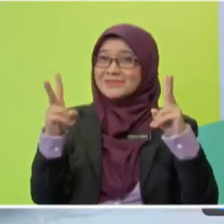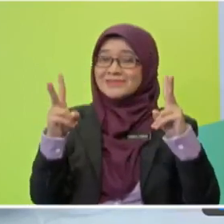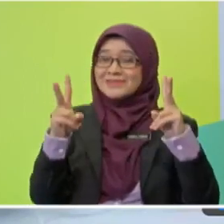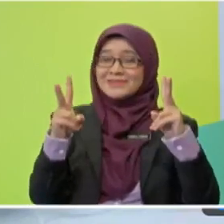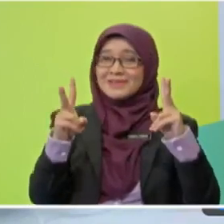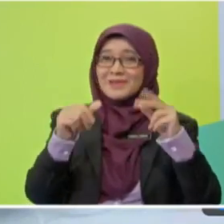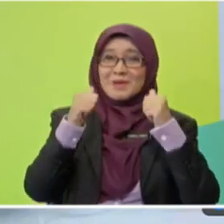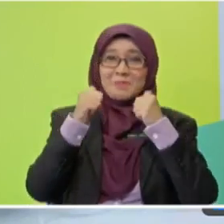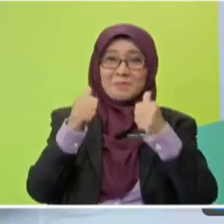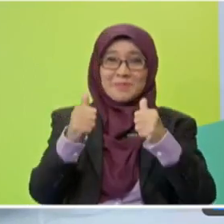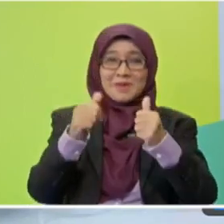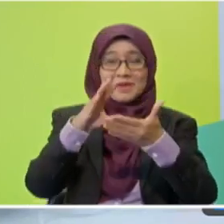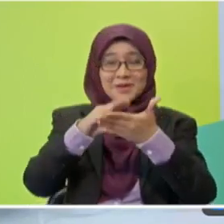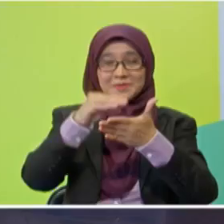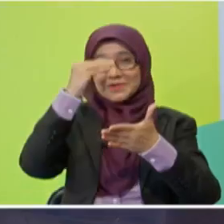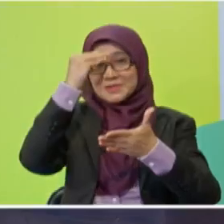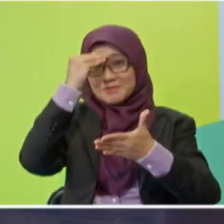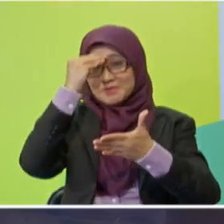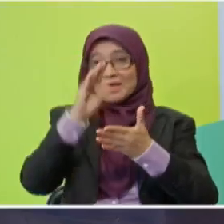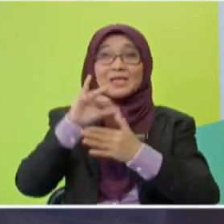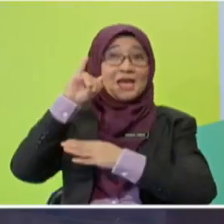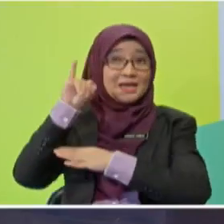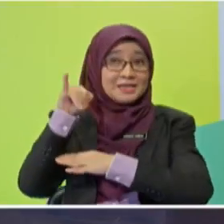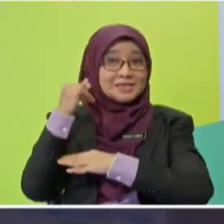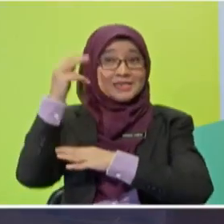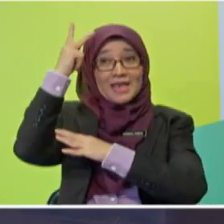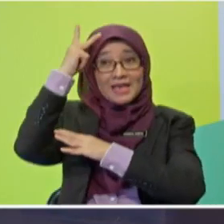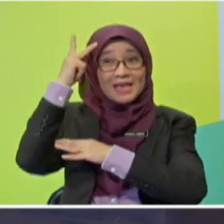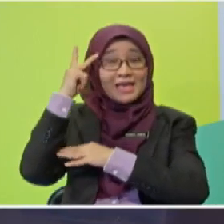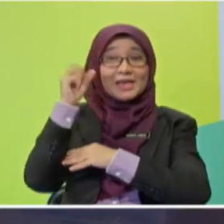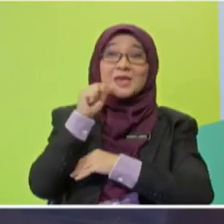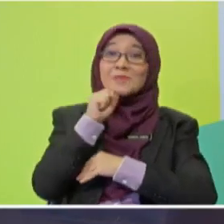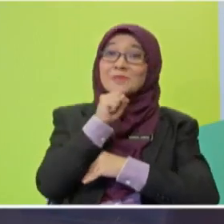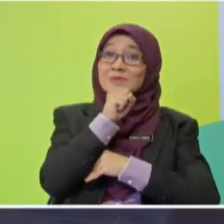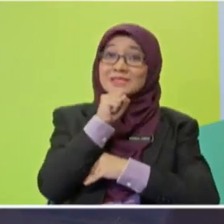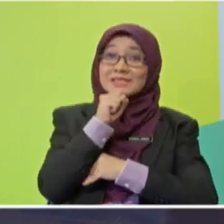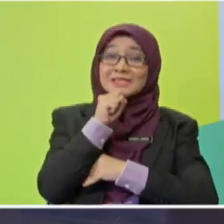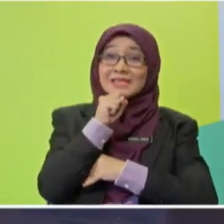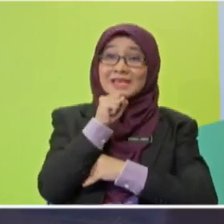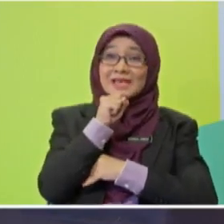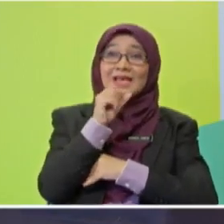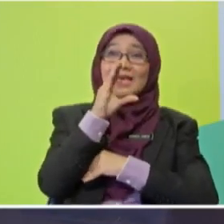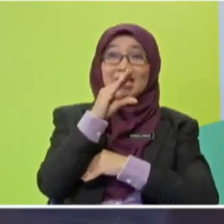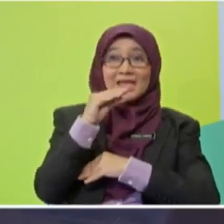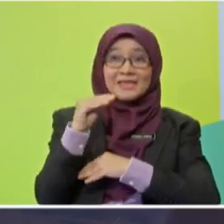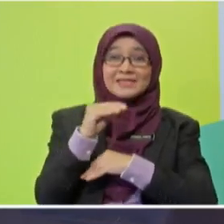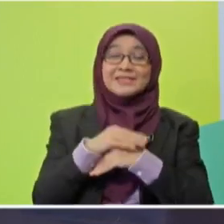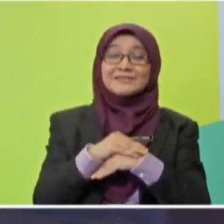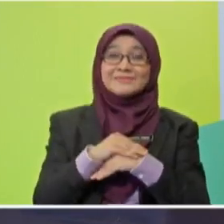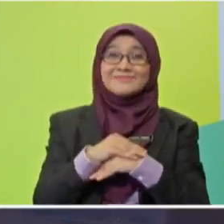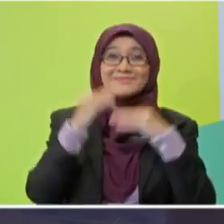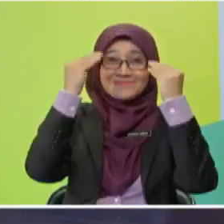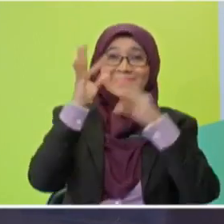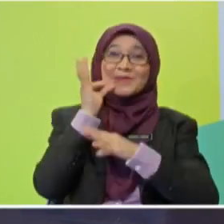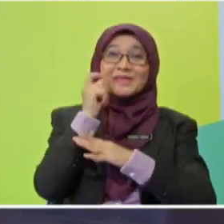Good job to all of you. And they are Jay, Tesiga, Kadim, and of course Sri. And definitely we have another teacher here, which is Teacher Fatih.